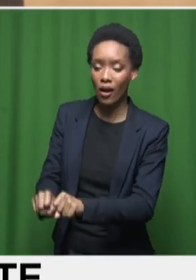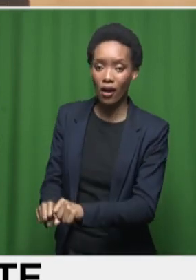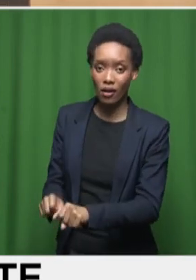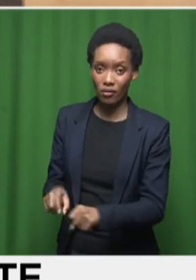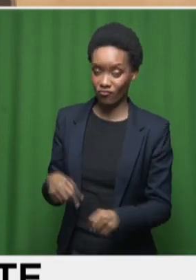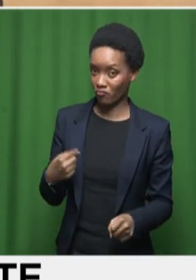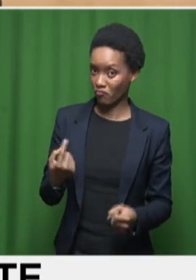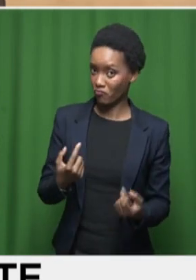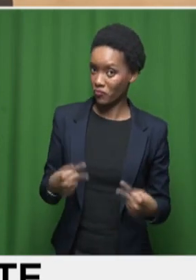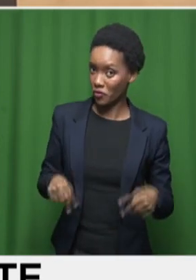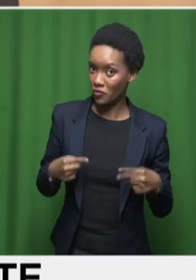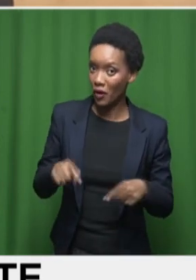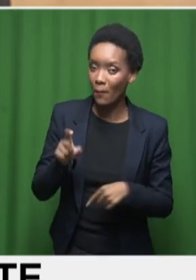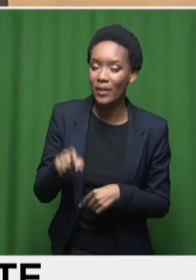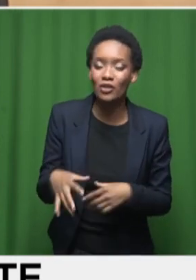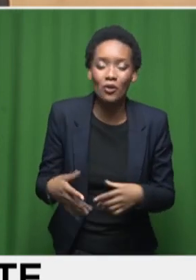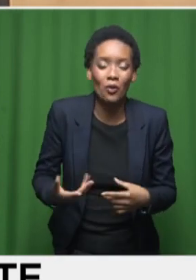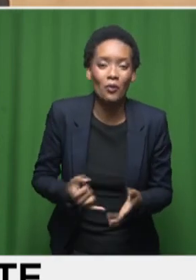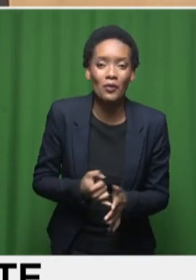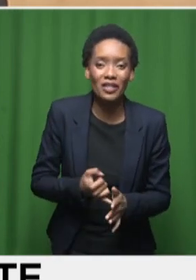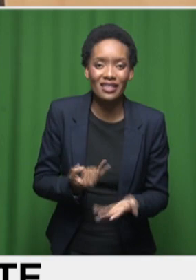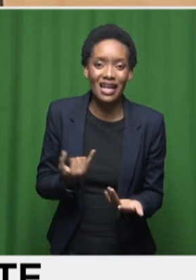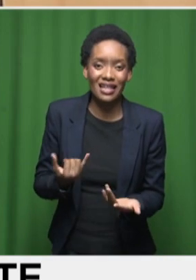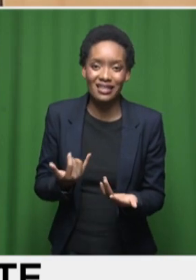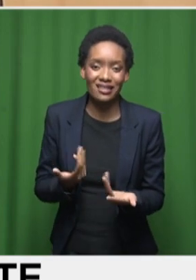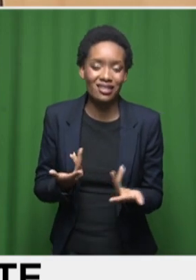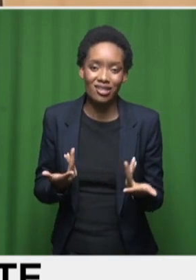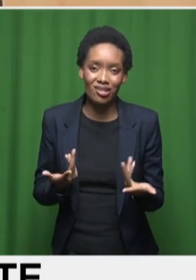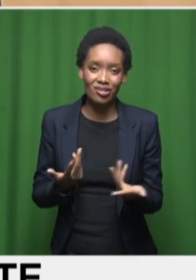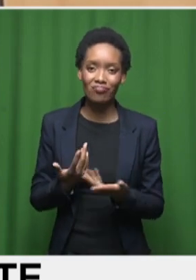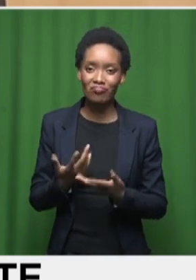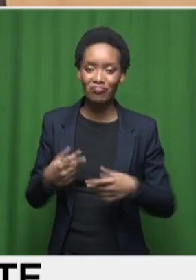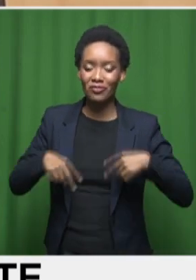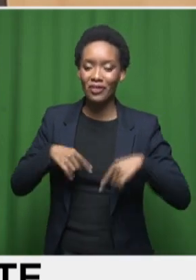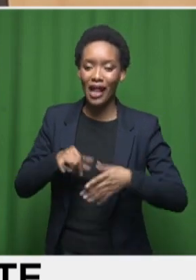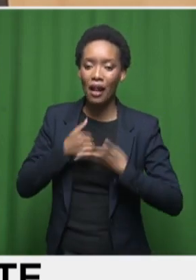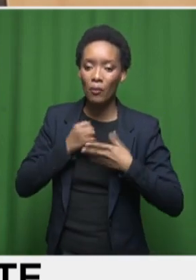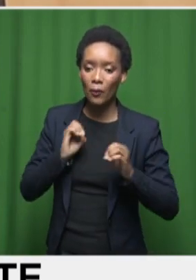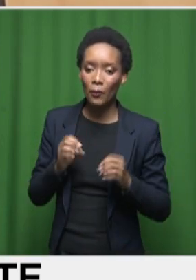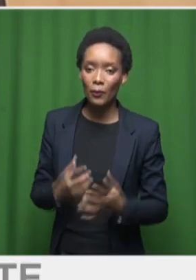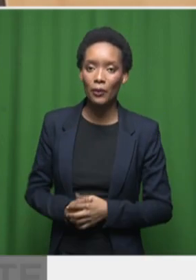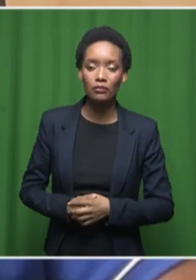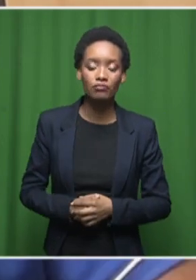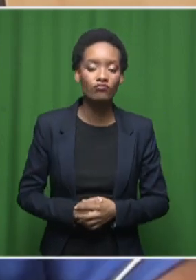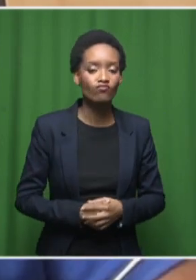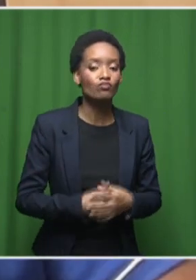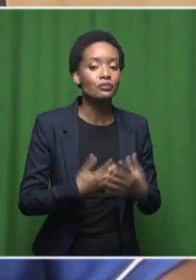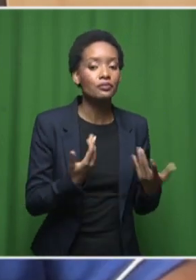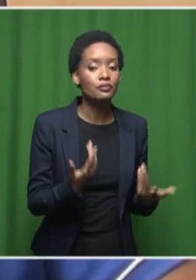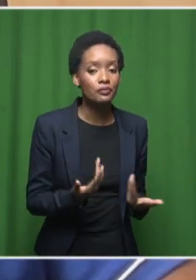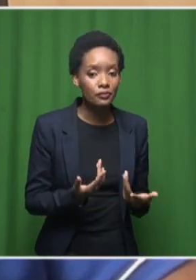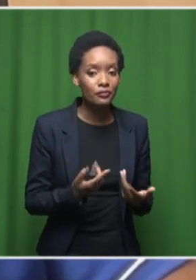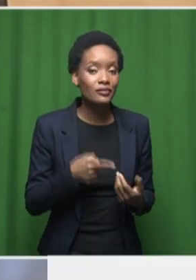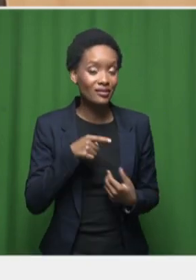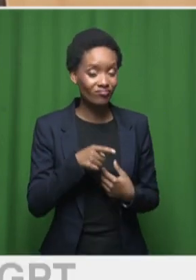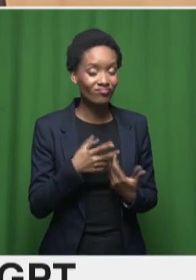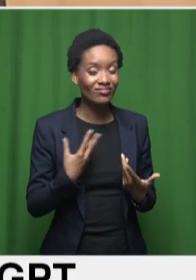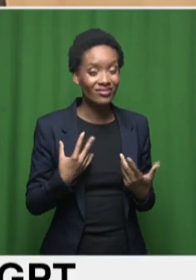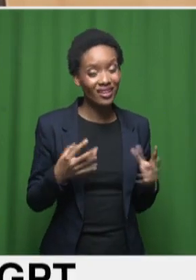just, fear-mongering at this point? I would say that it is valid to be